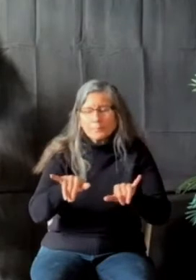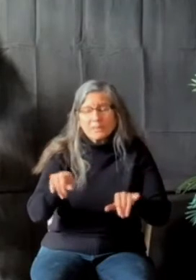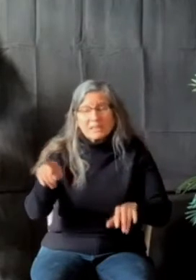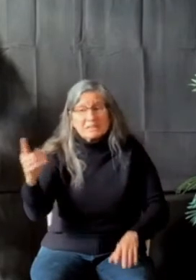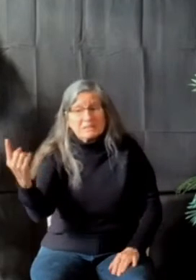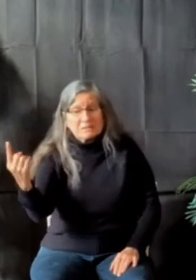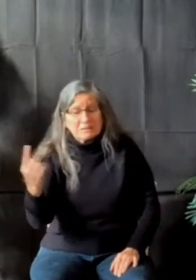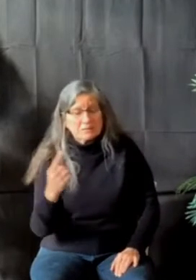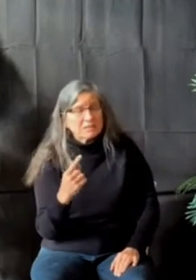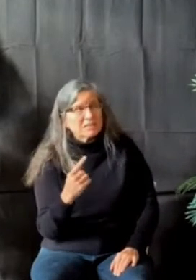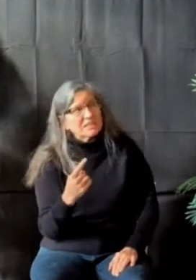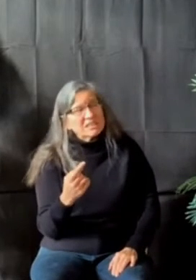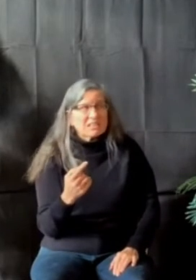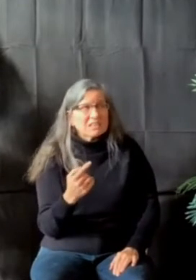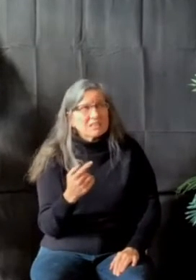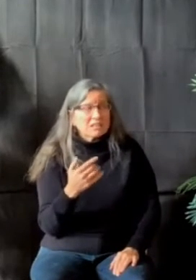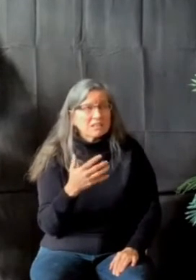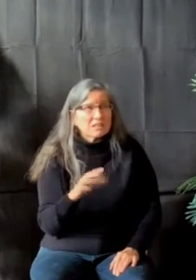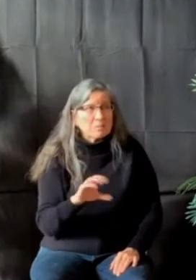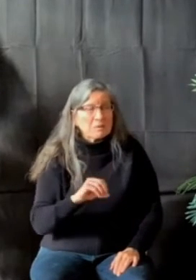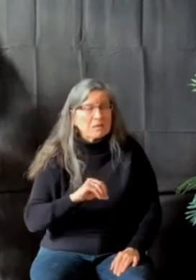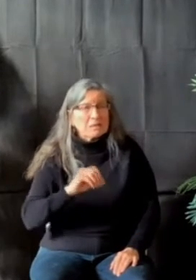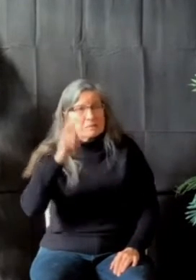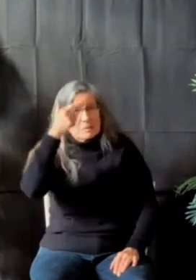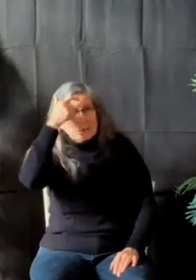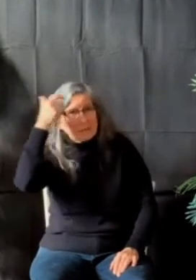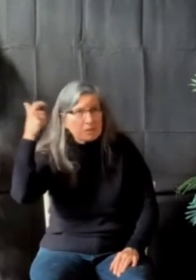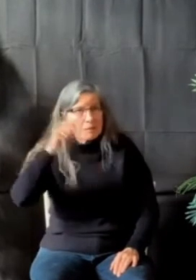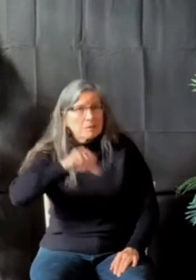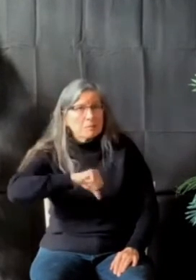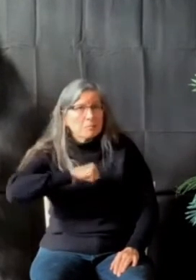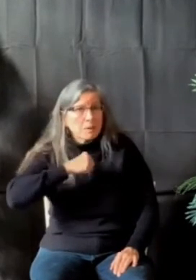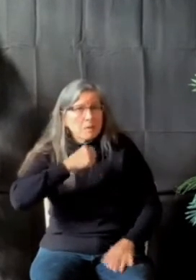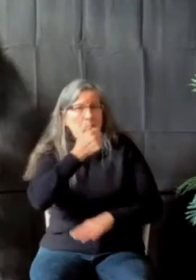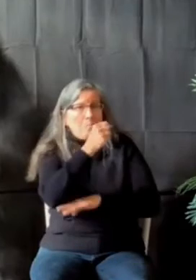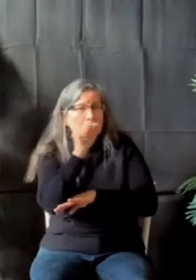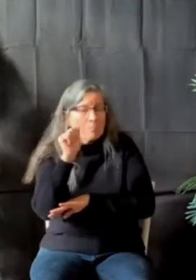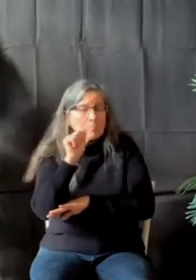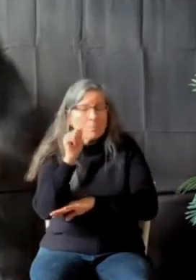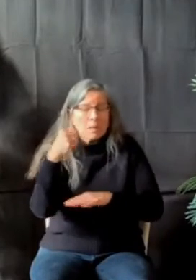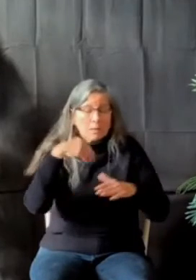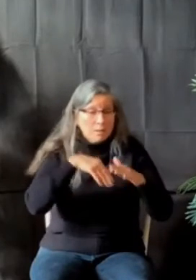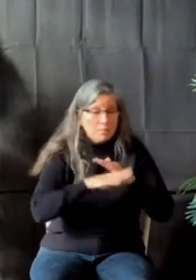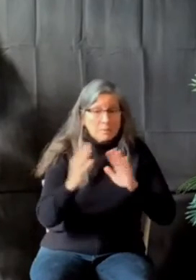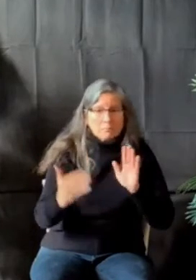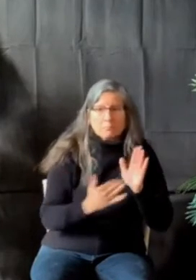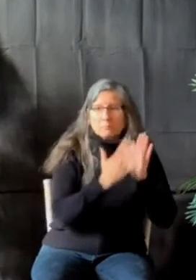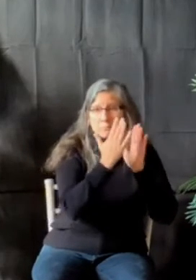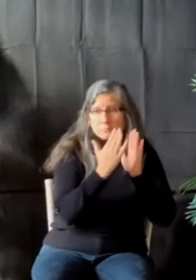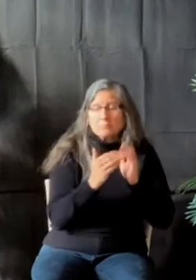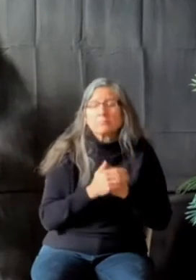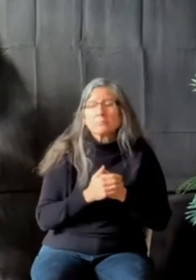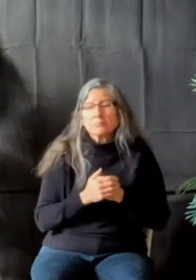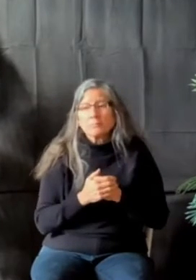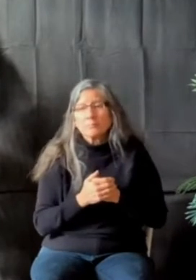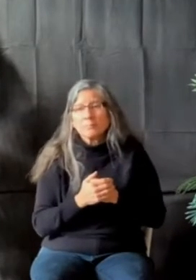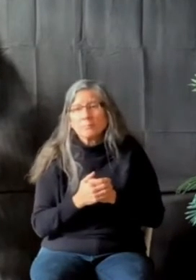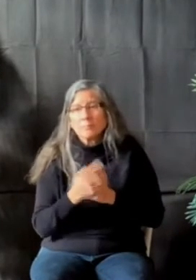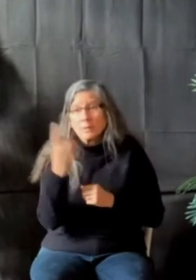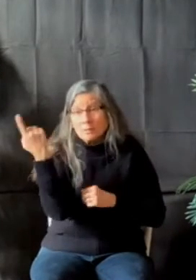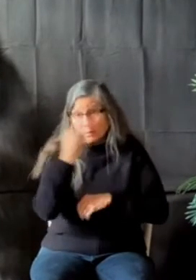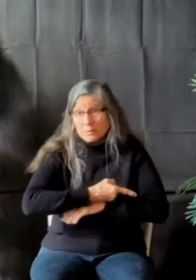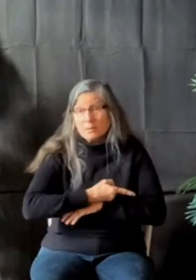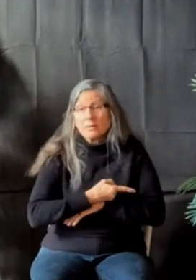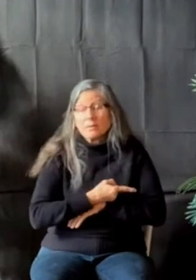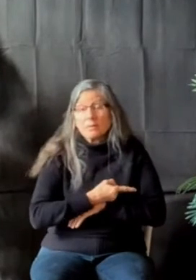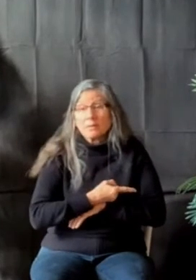Reluctantly, arrogant, proud, rebellious, coming into their presence. One